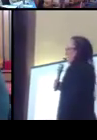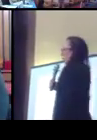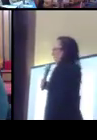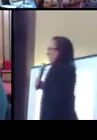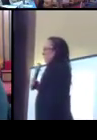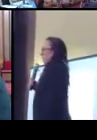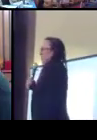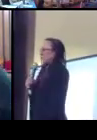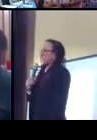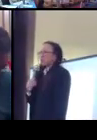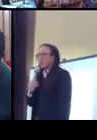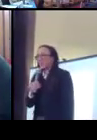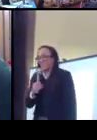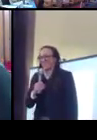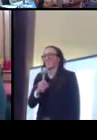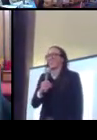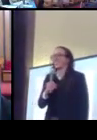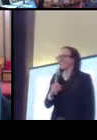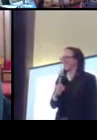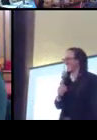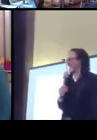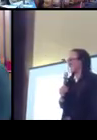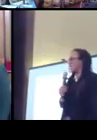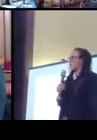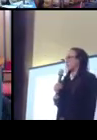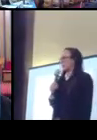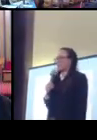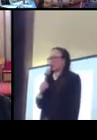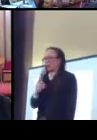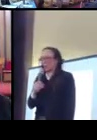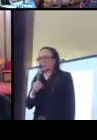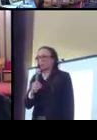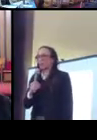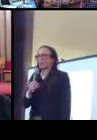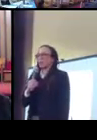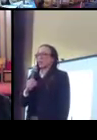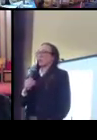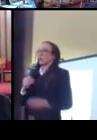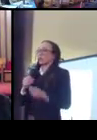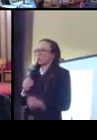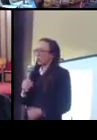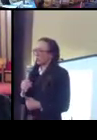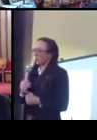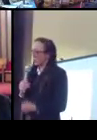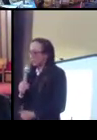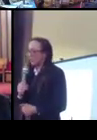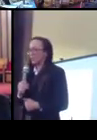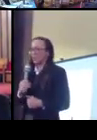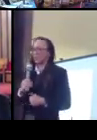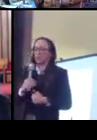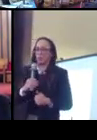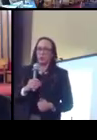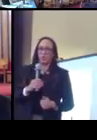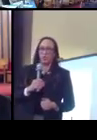The goals are to get everything done. To put it very, very simply. But we did